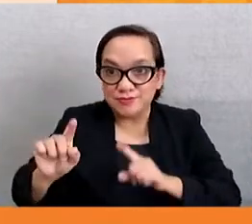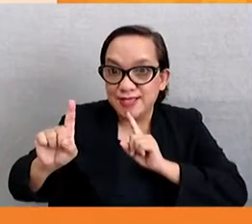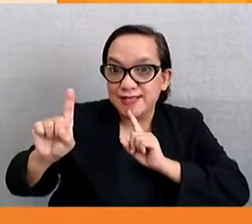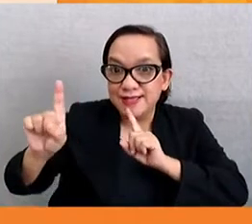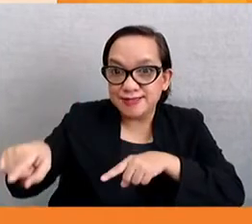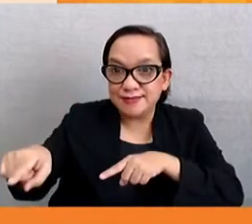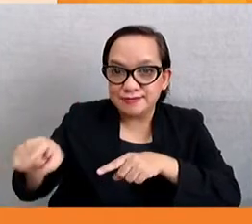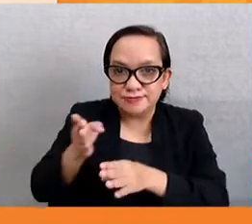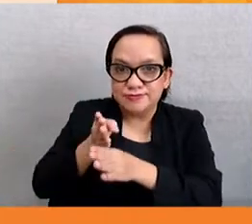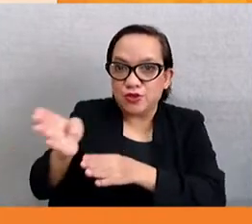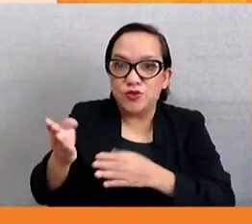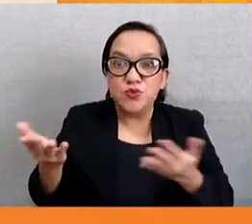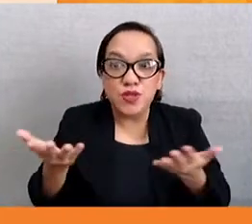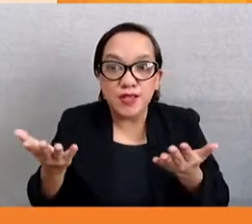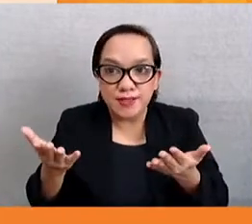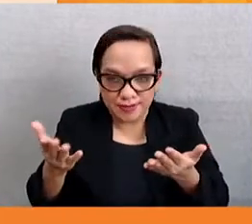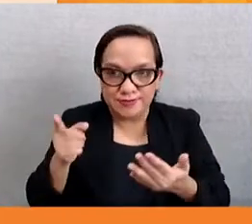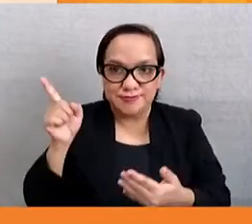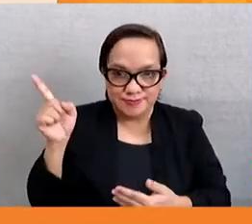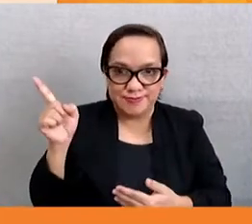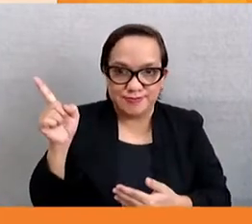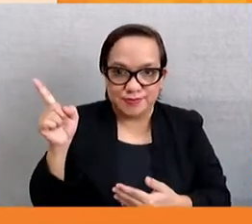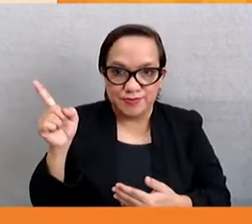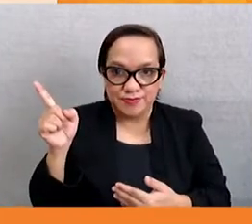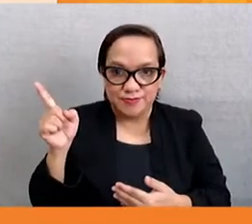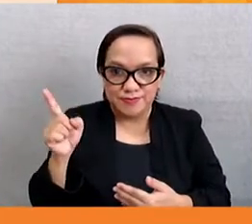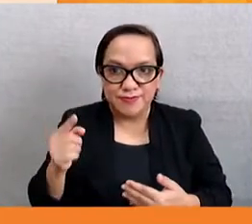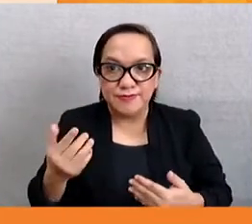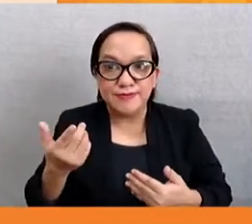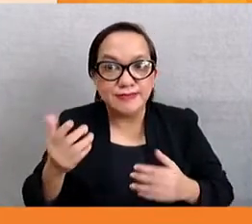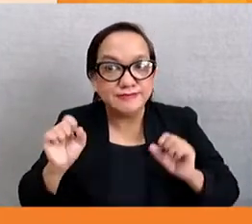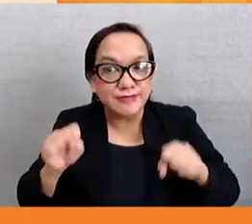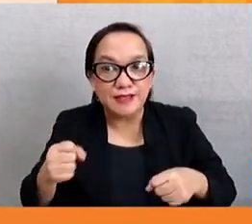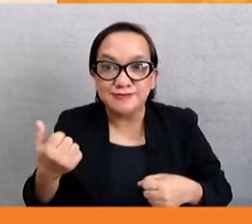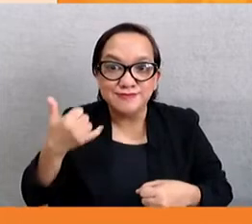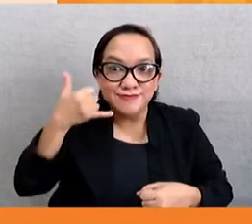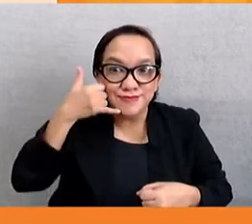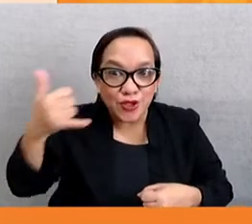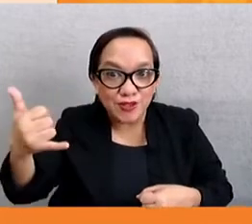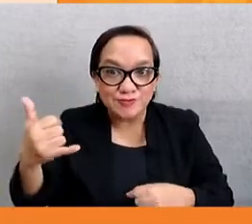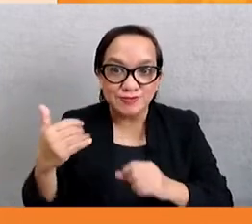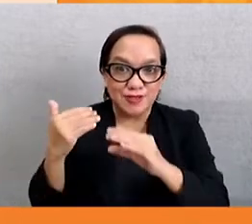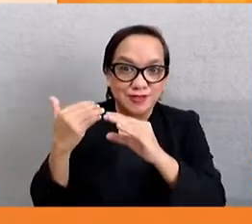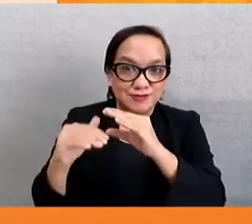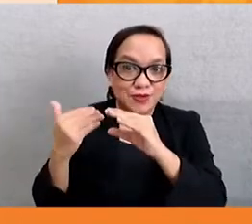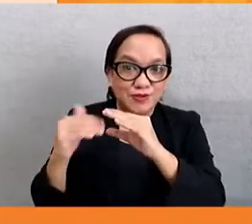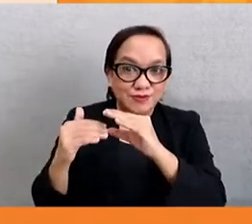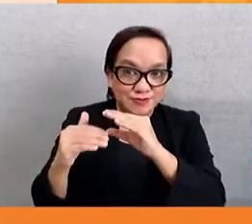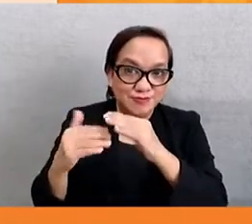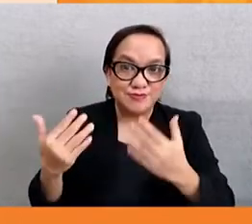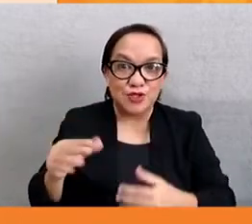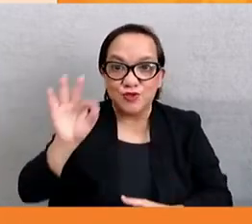If you have a smartphone or a tablet, you can scan the QR codes you see on the screen, or just launch your internet browser and